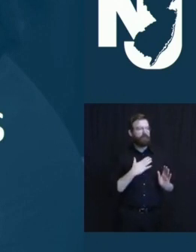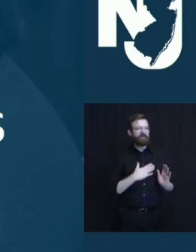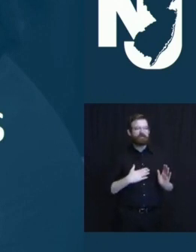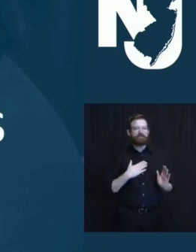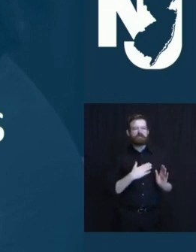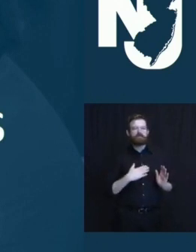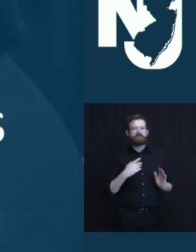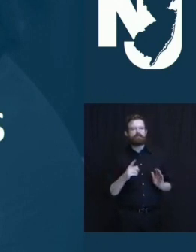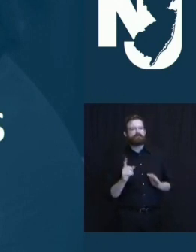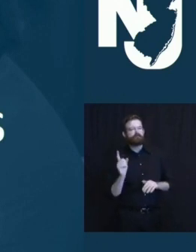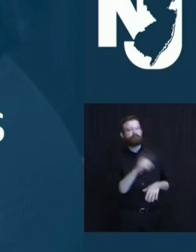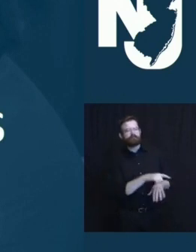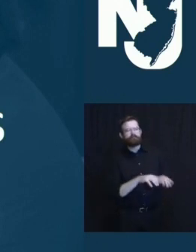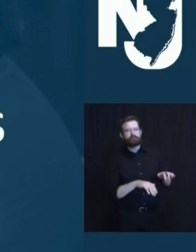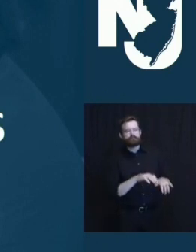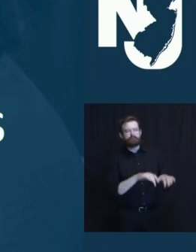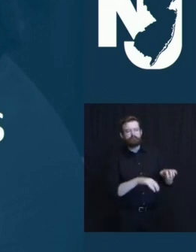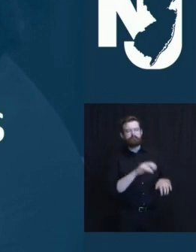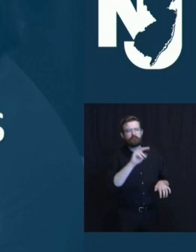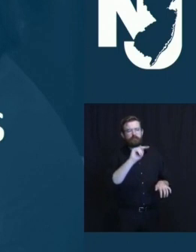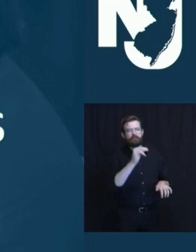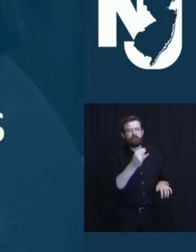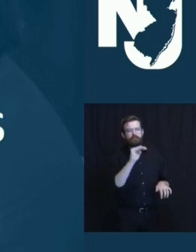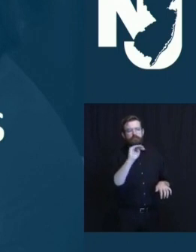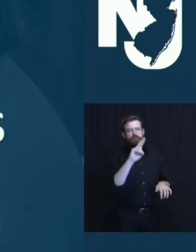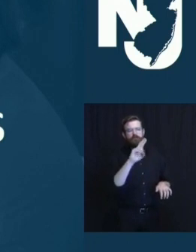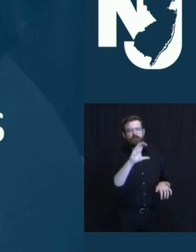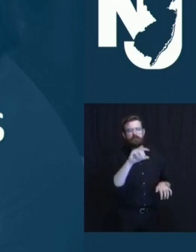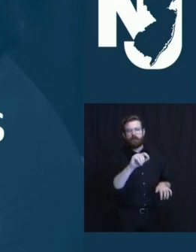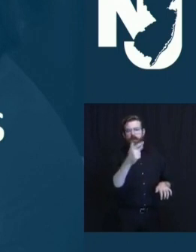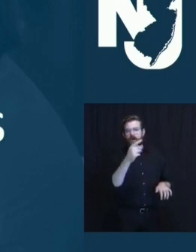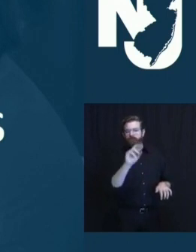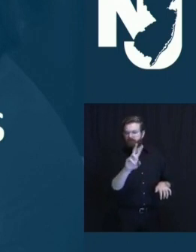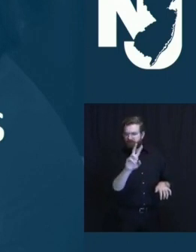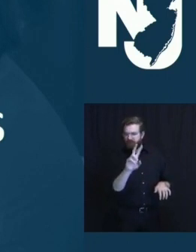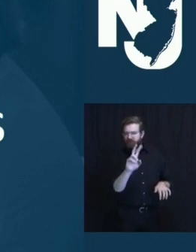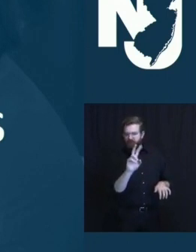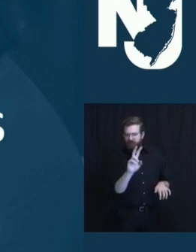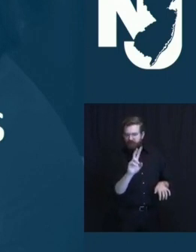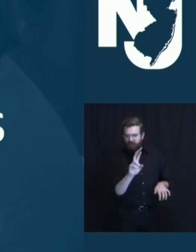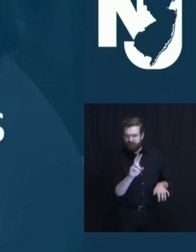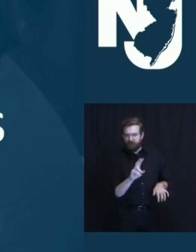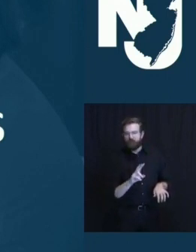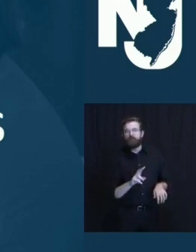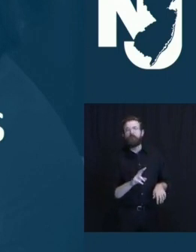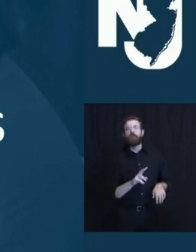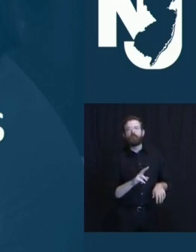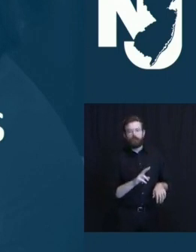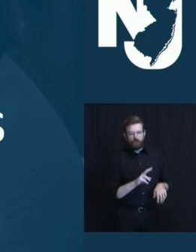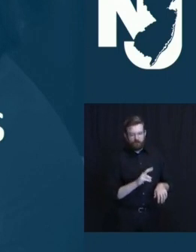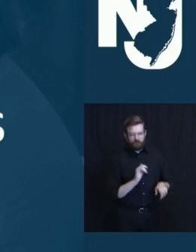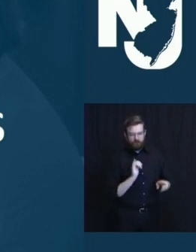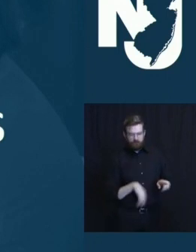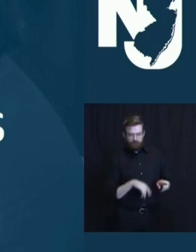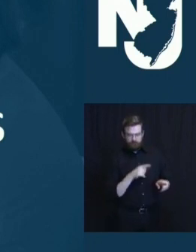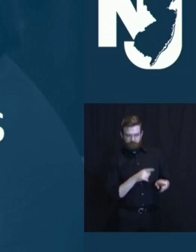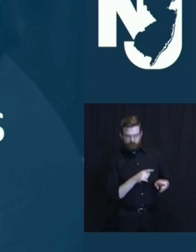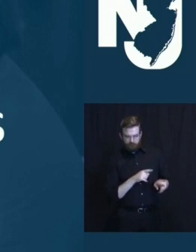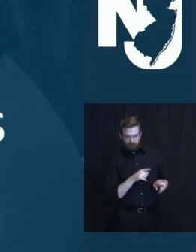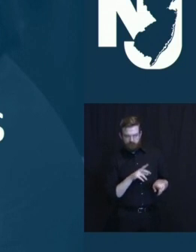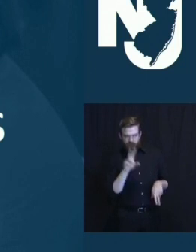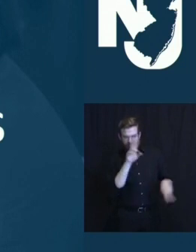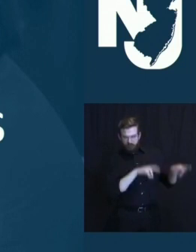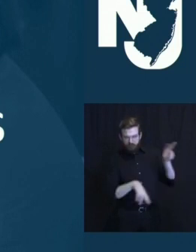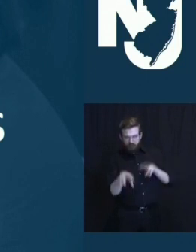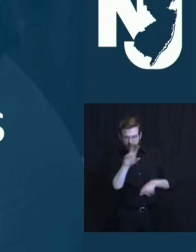njmvc.gov, to see if your transaction is one of the many that can be completed online. And if it is, skip the trip entirely